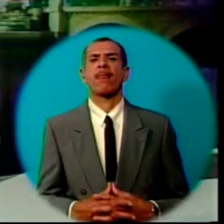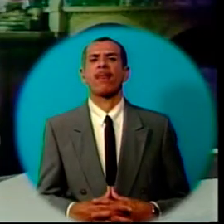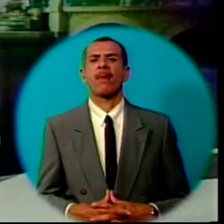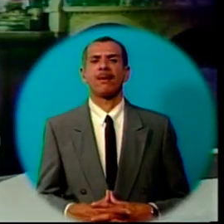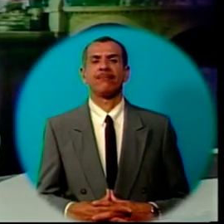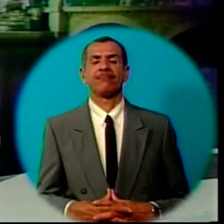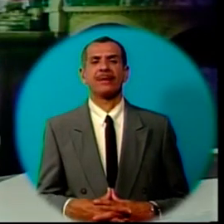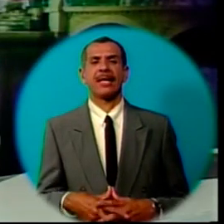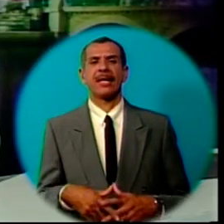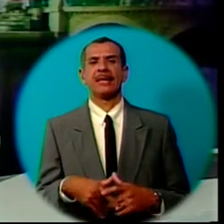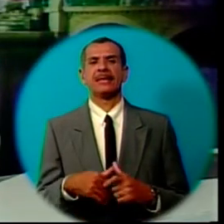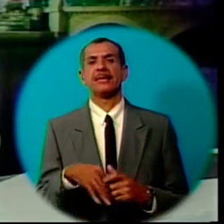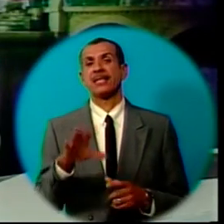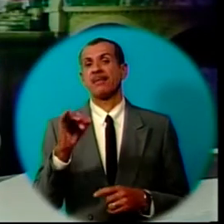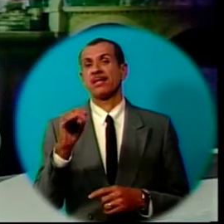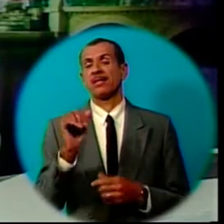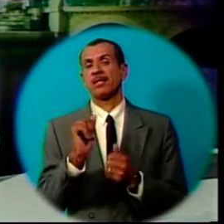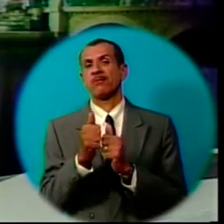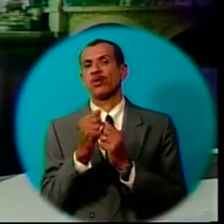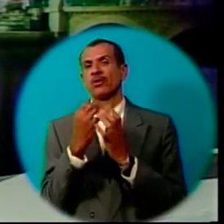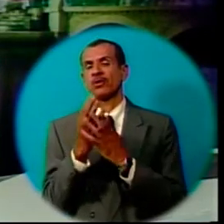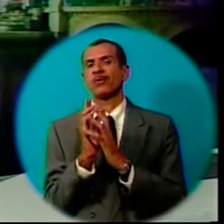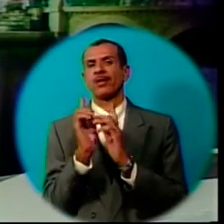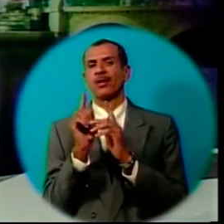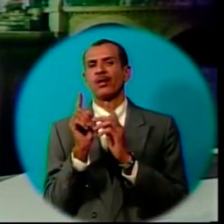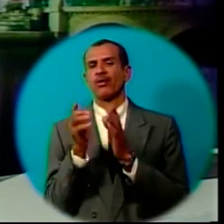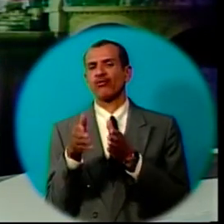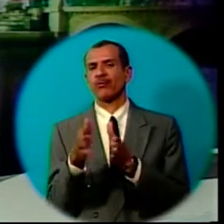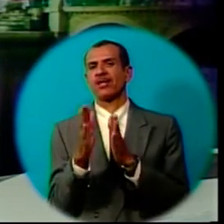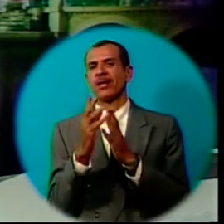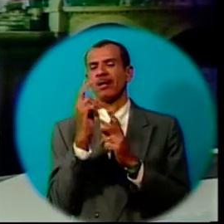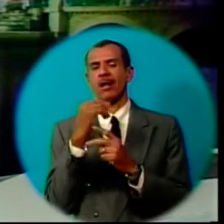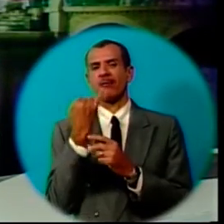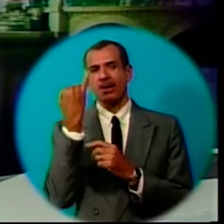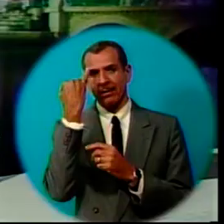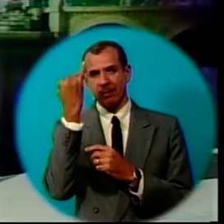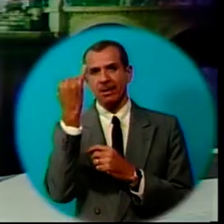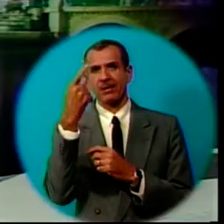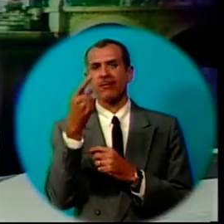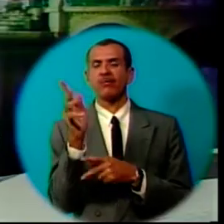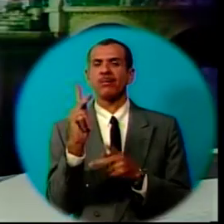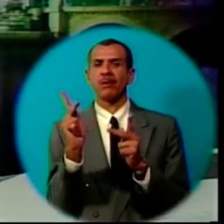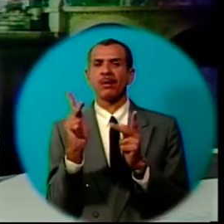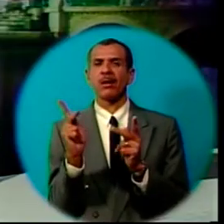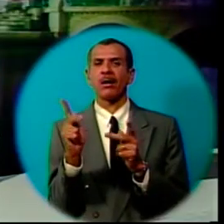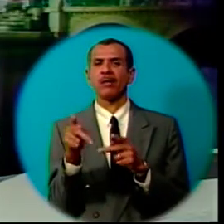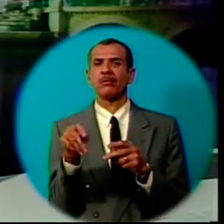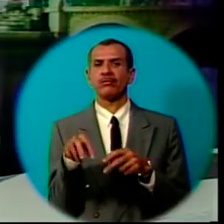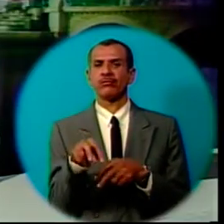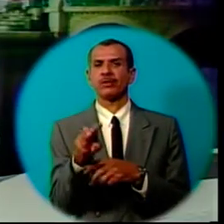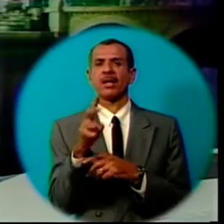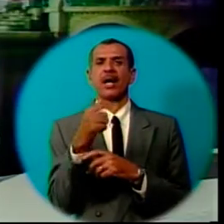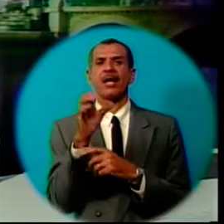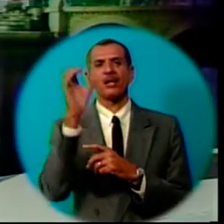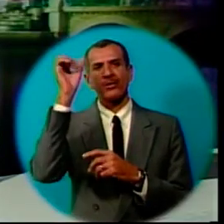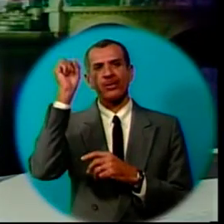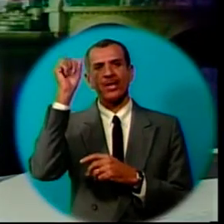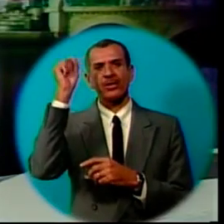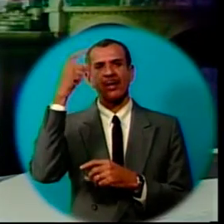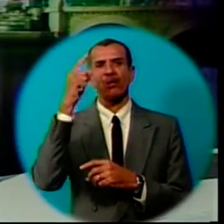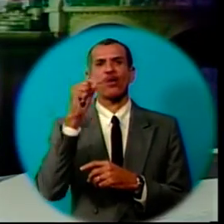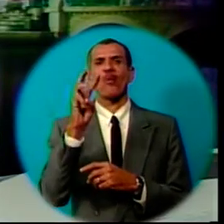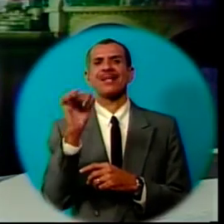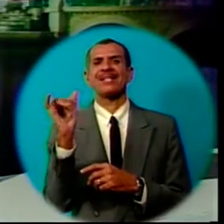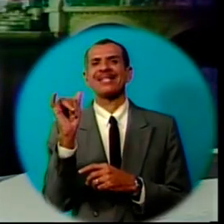Well, thanks, Anne-Marie. And CBC Sports took to the streets to get the views of the public on the exclusion of Shivnarine Chanderpaul from the West Indies Test